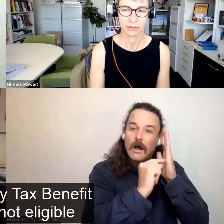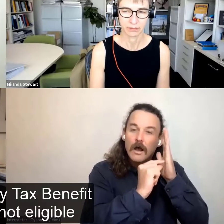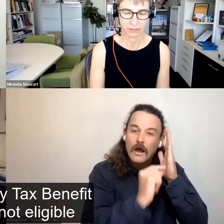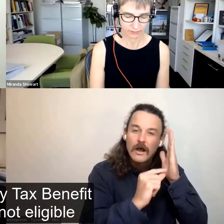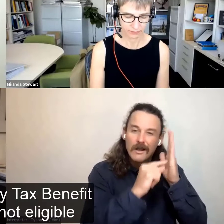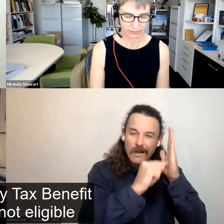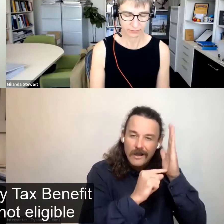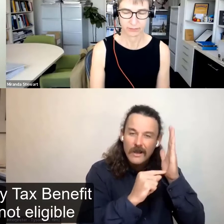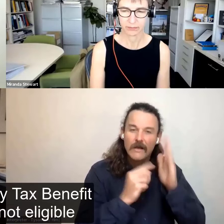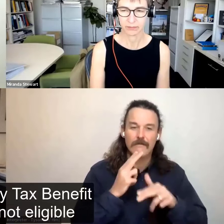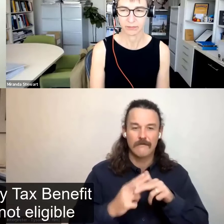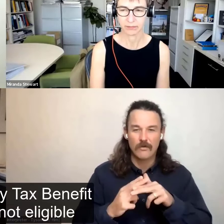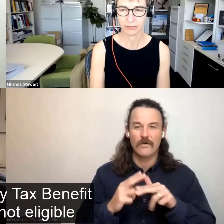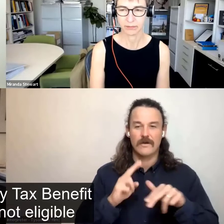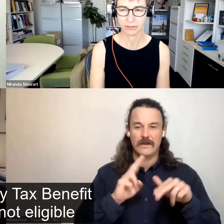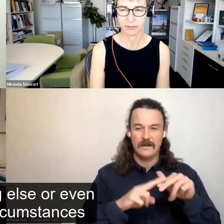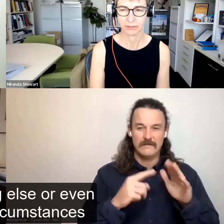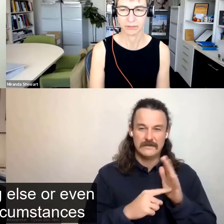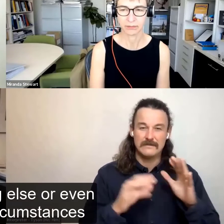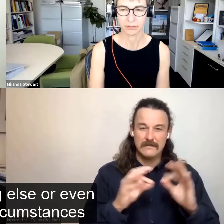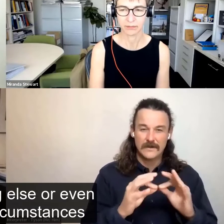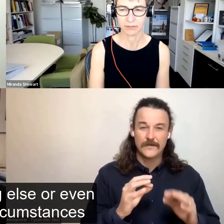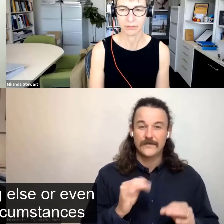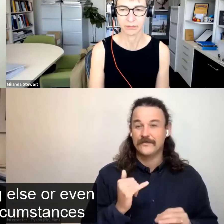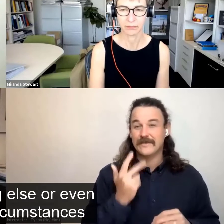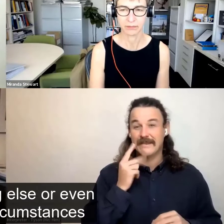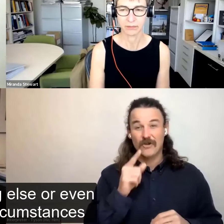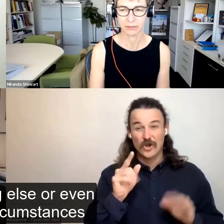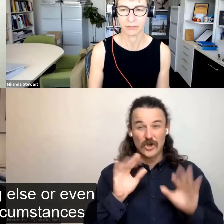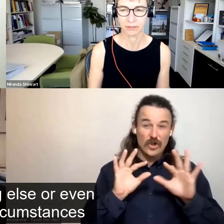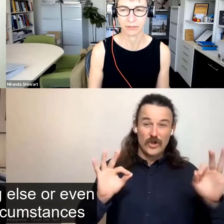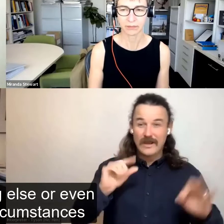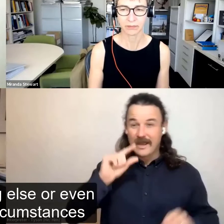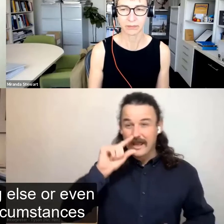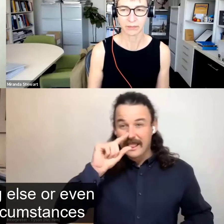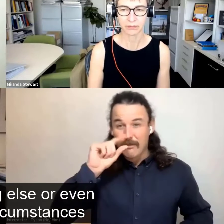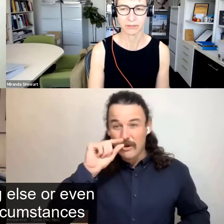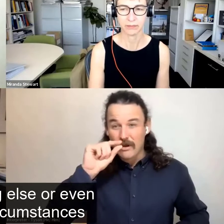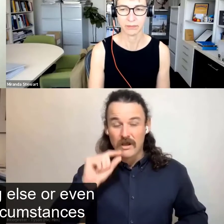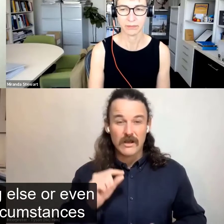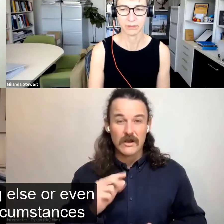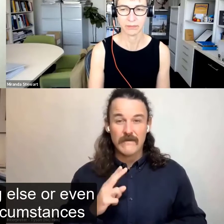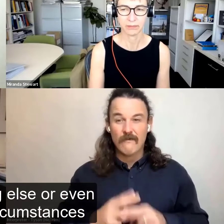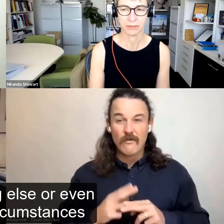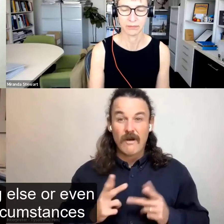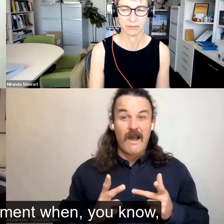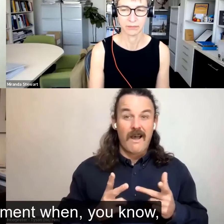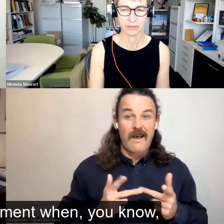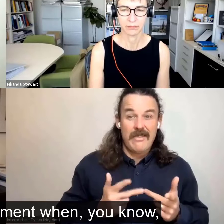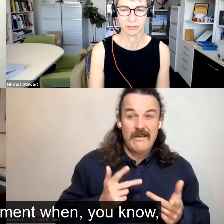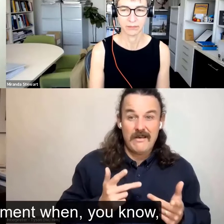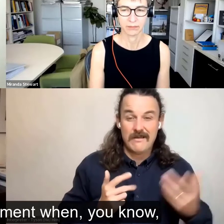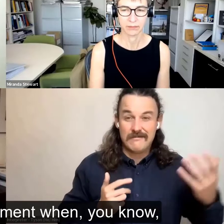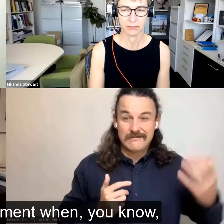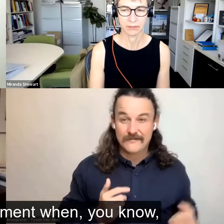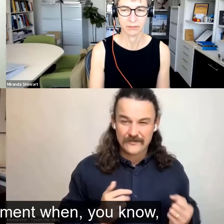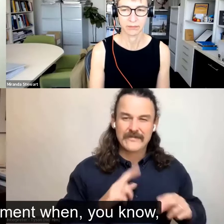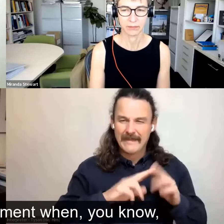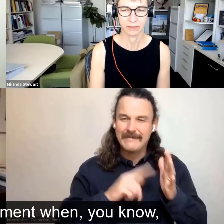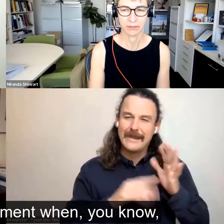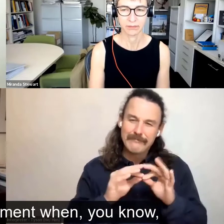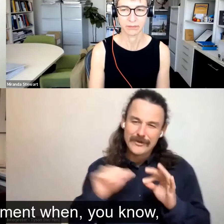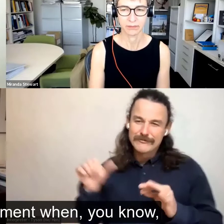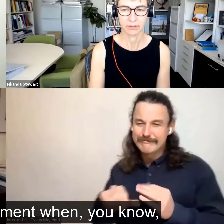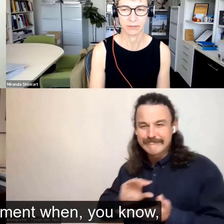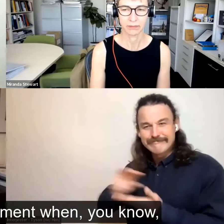even family tax benefit if you're not eligible for anything else, or even special circumstances for single parent